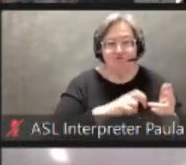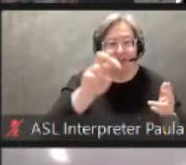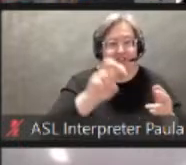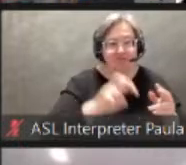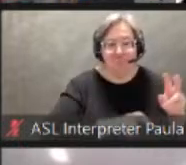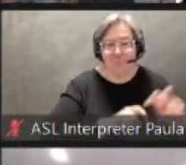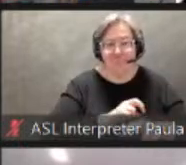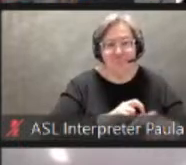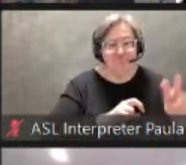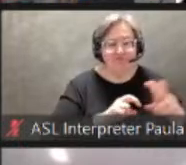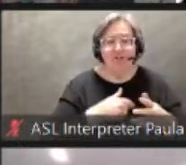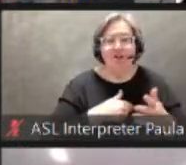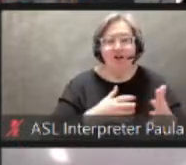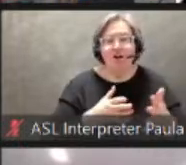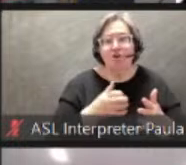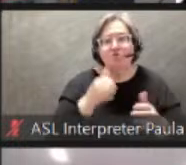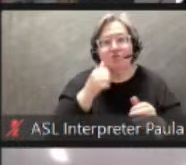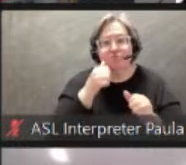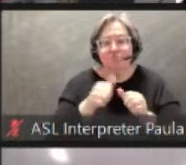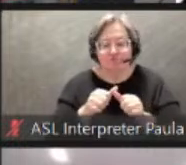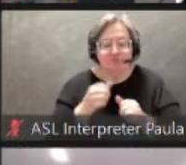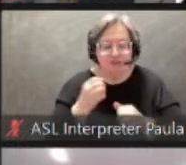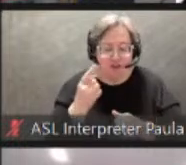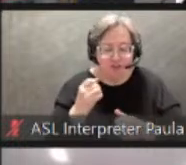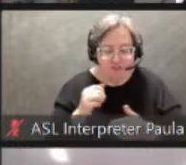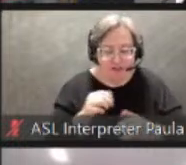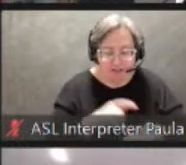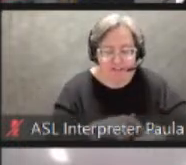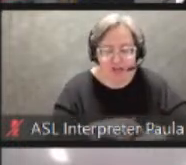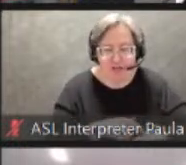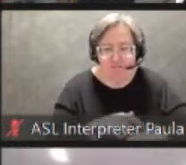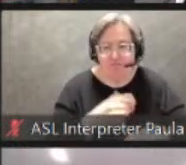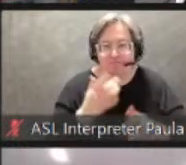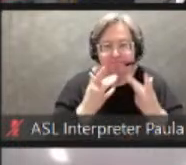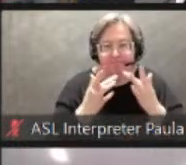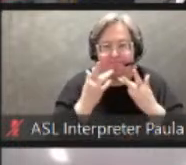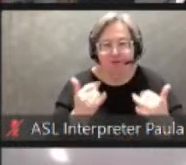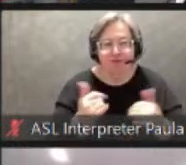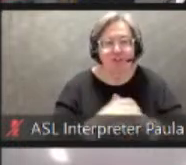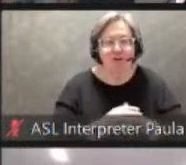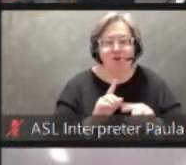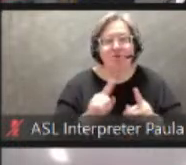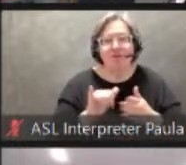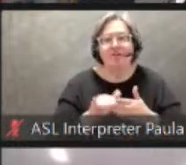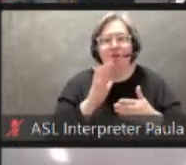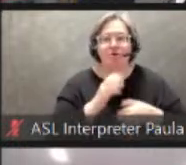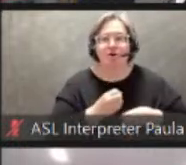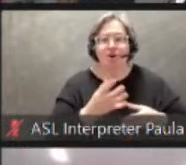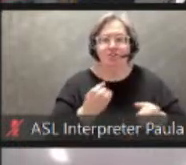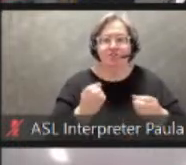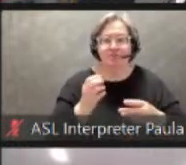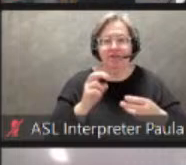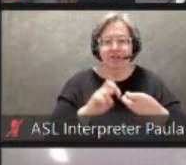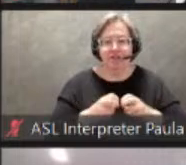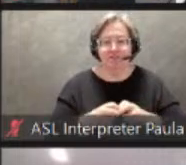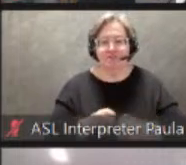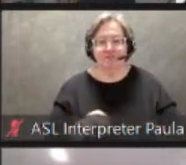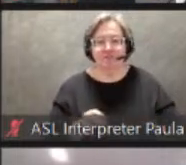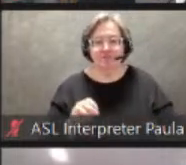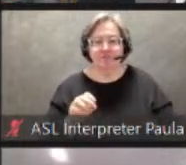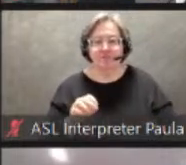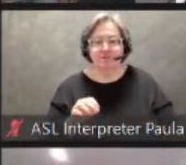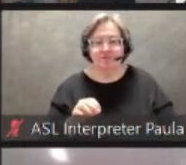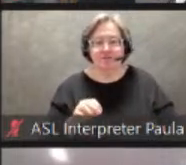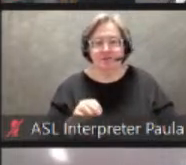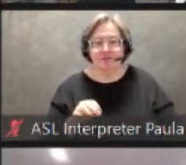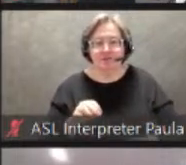But I do want to be mindful of time, but it seems like that will create a lot of issues. Mike? Can you